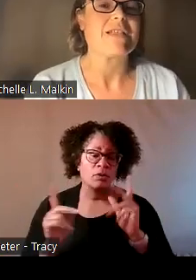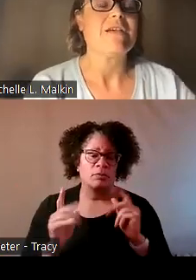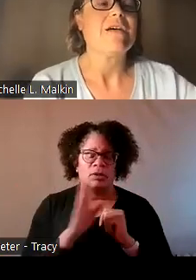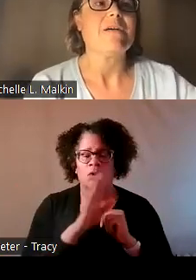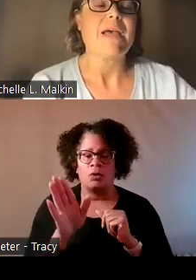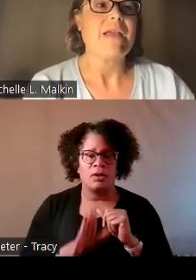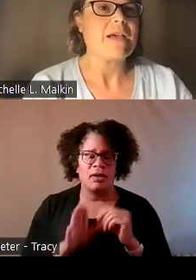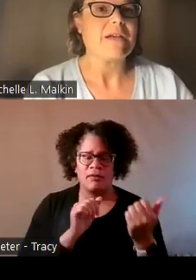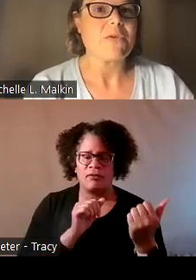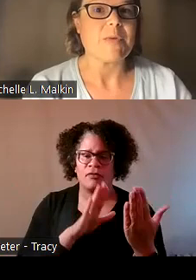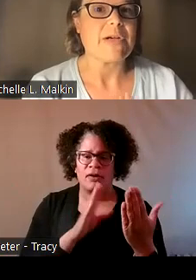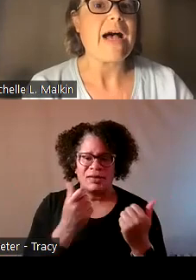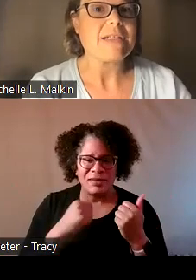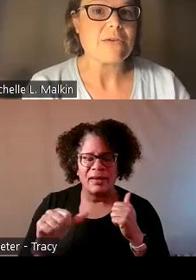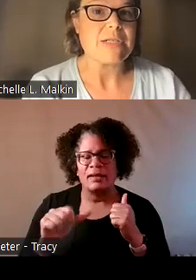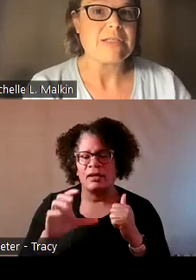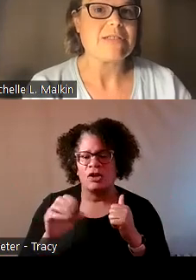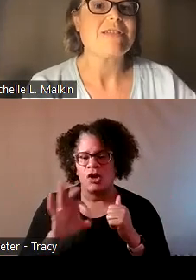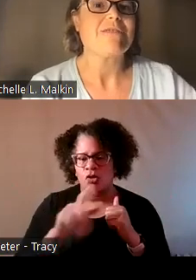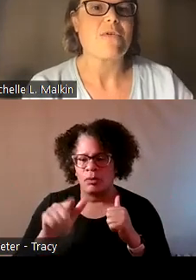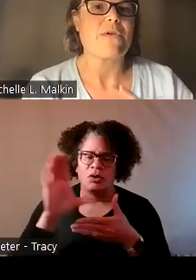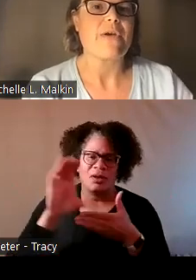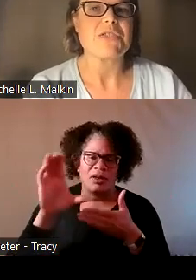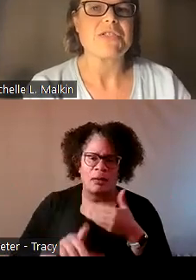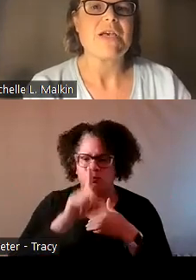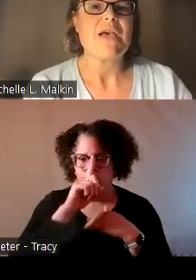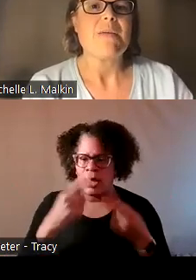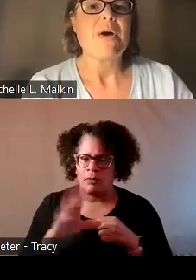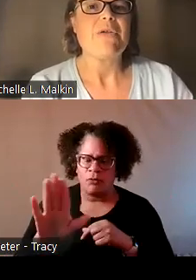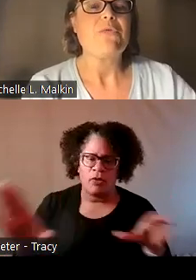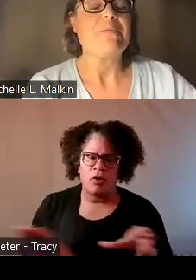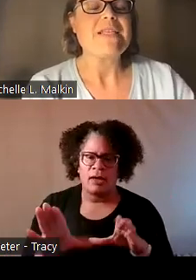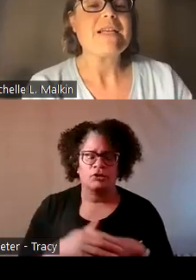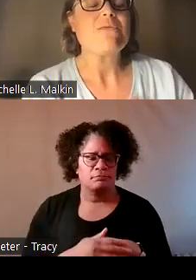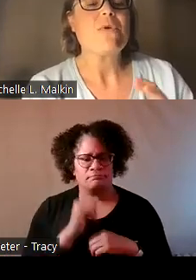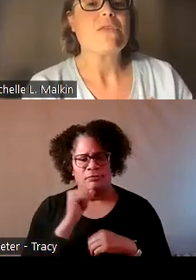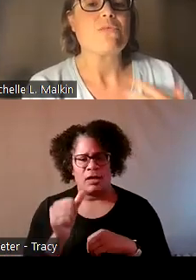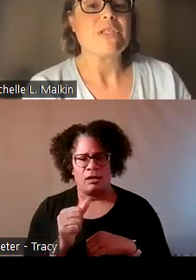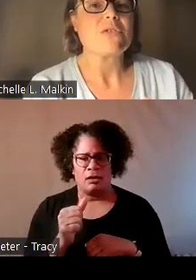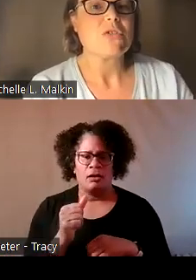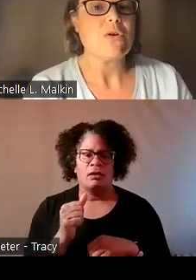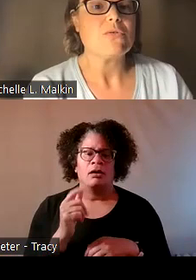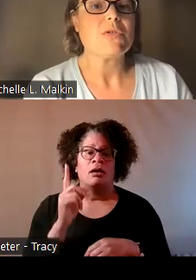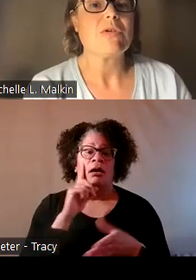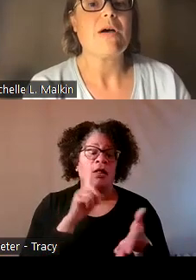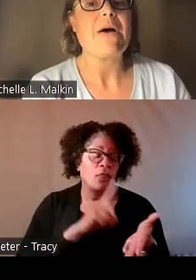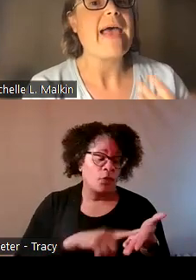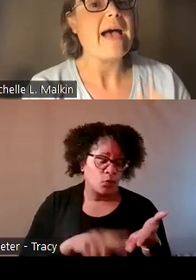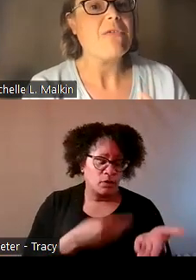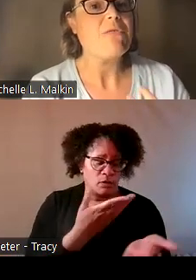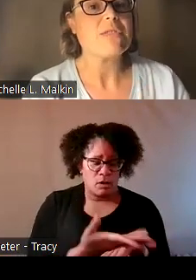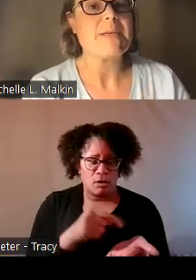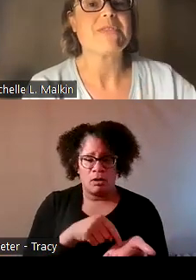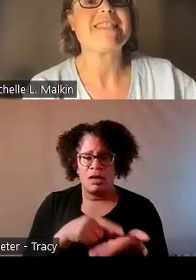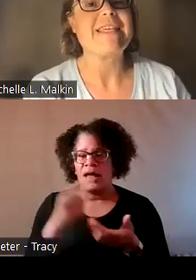face any kind of criminal consequences for their actions. But based on what the research shows, about